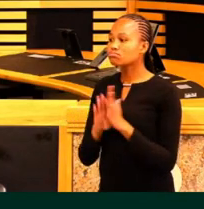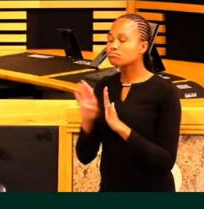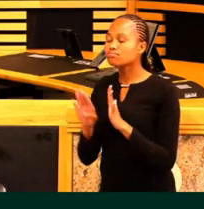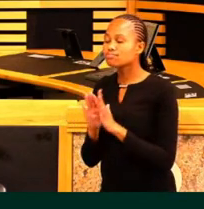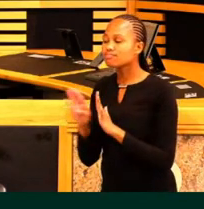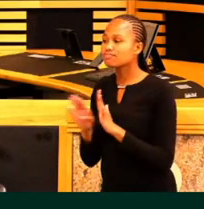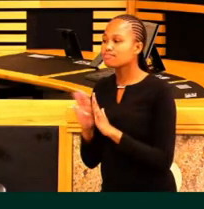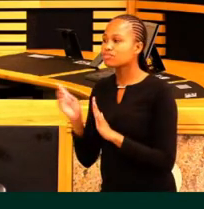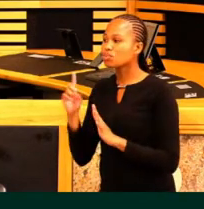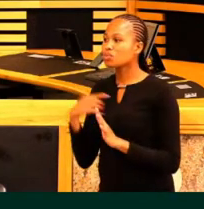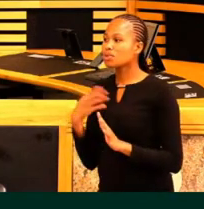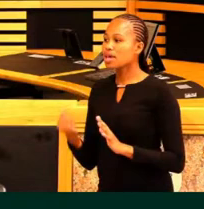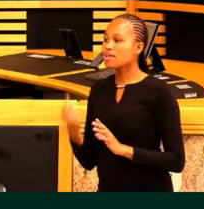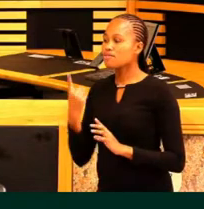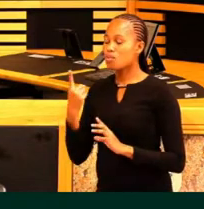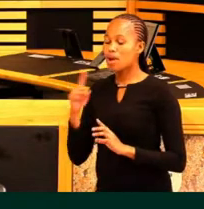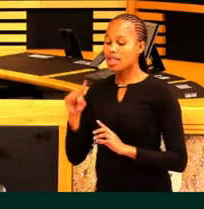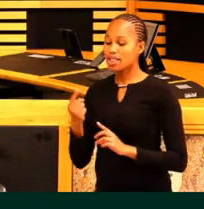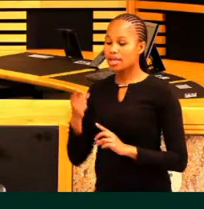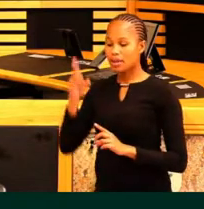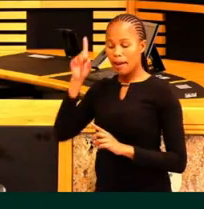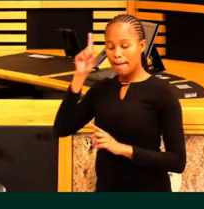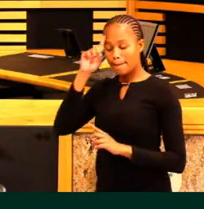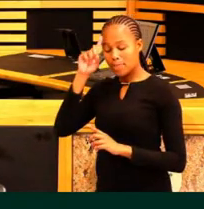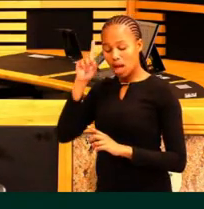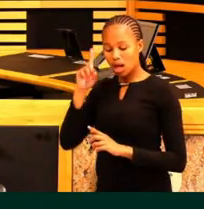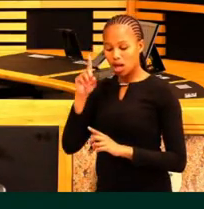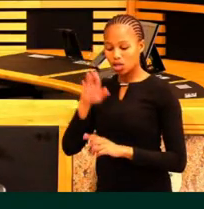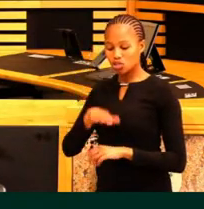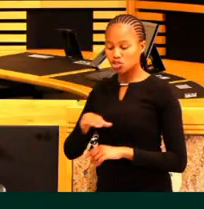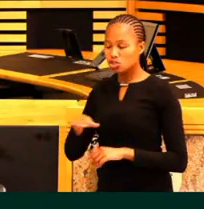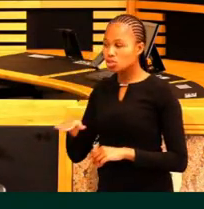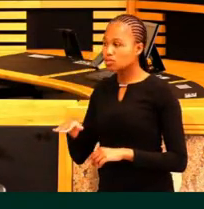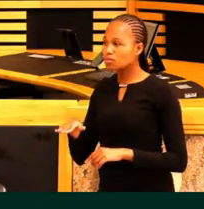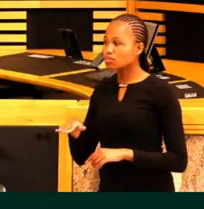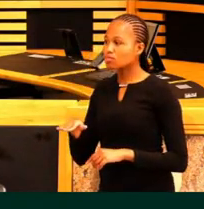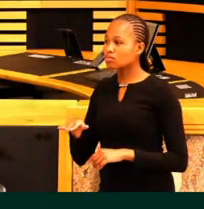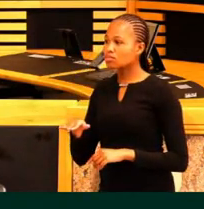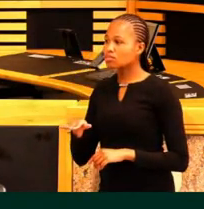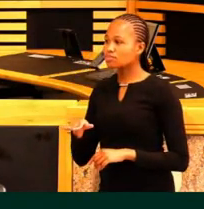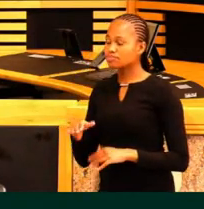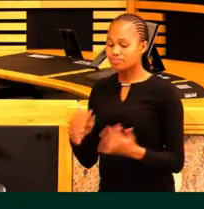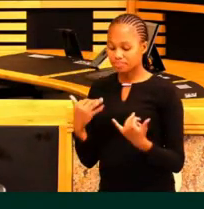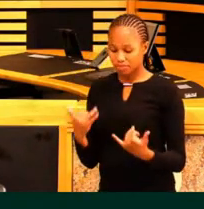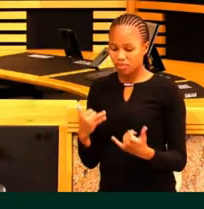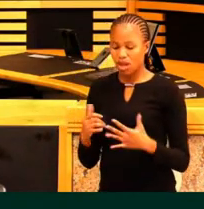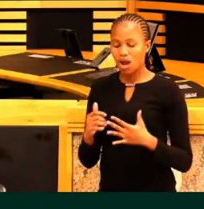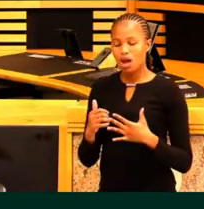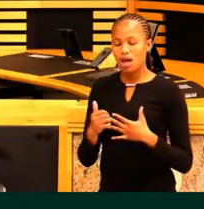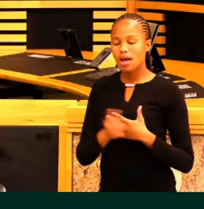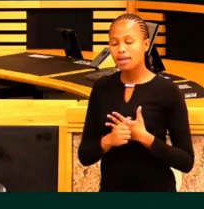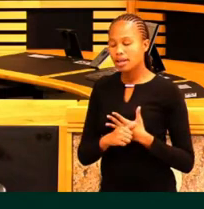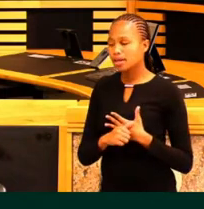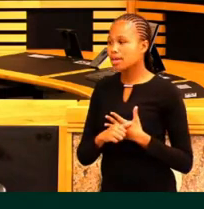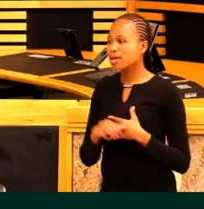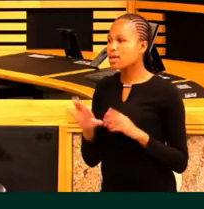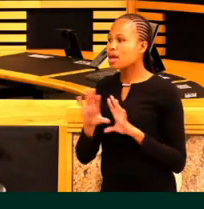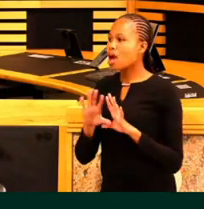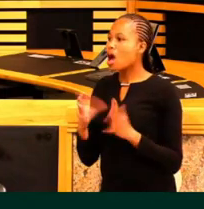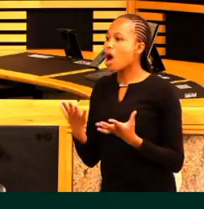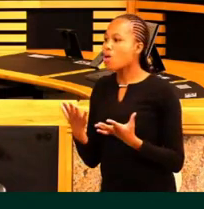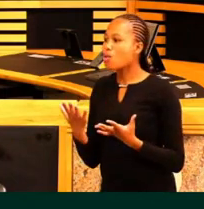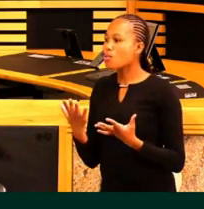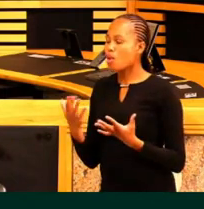this is one thing black black children is is a color are currently lacking how do we ex